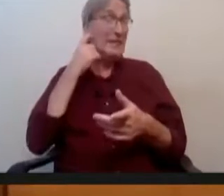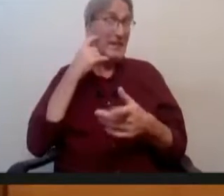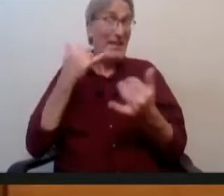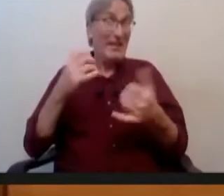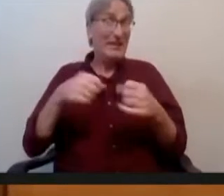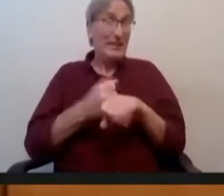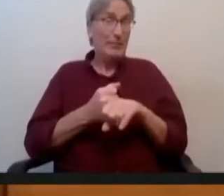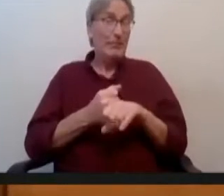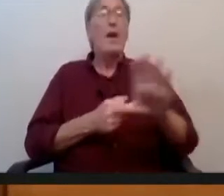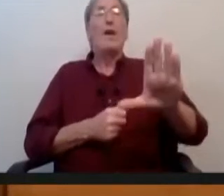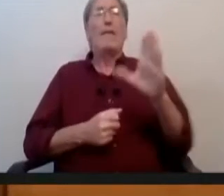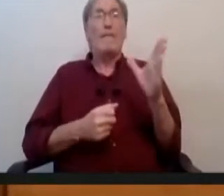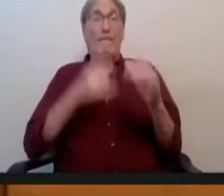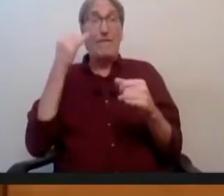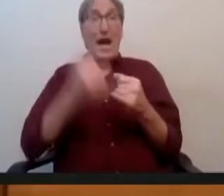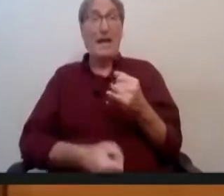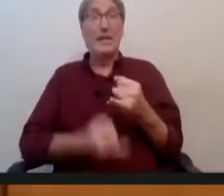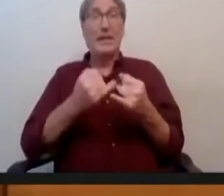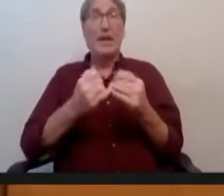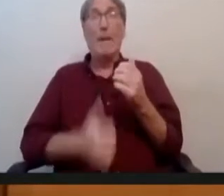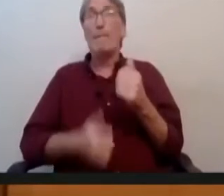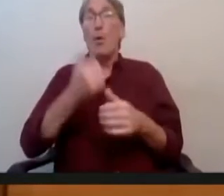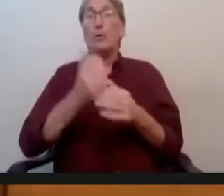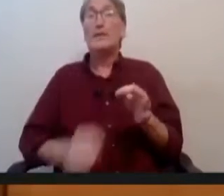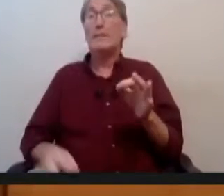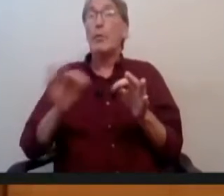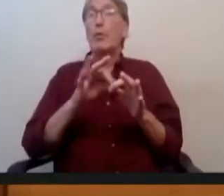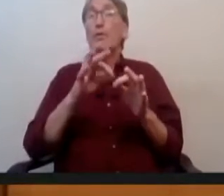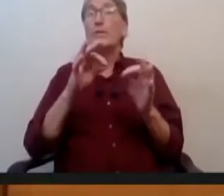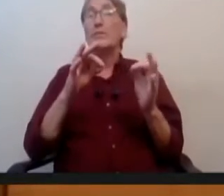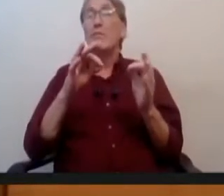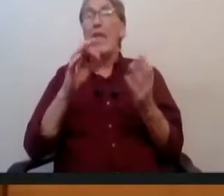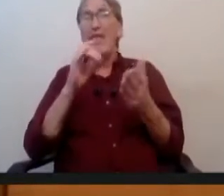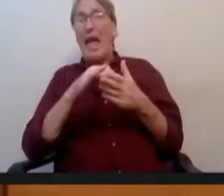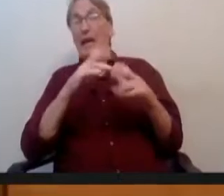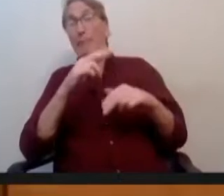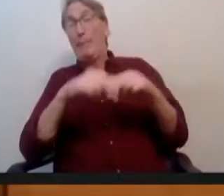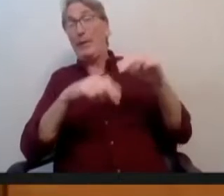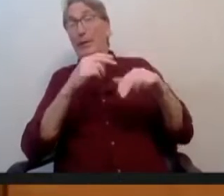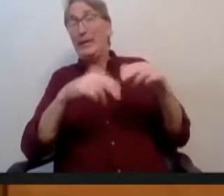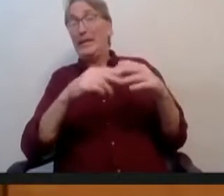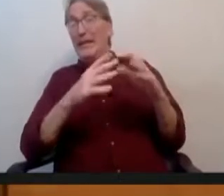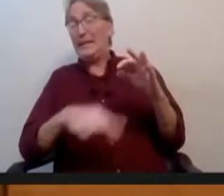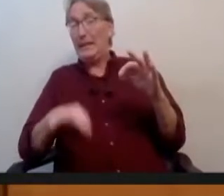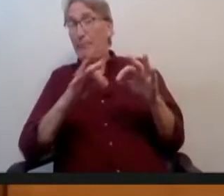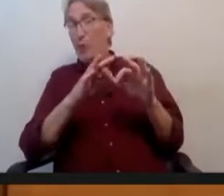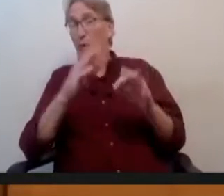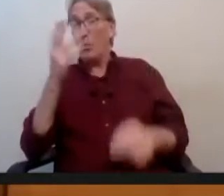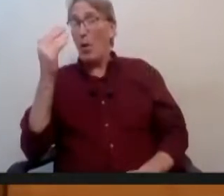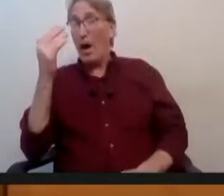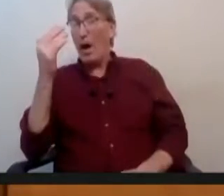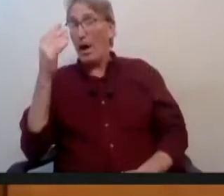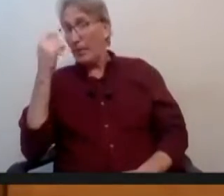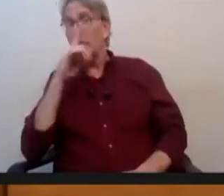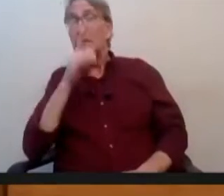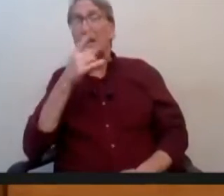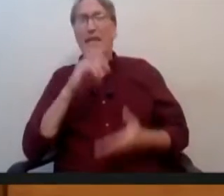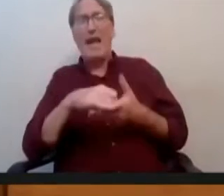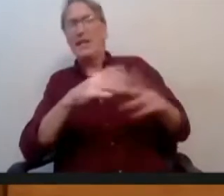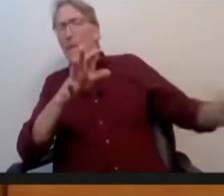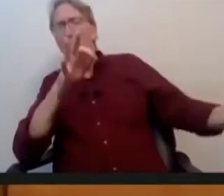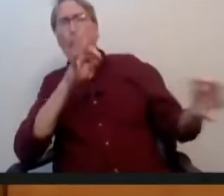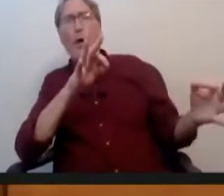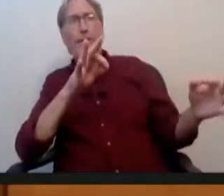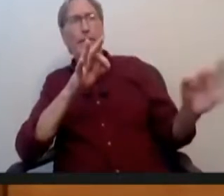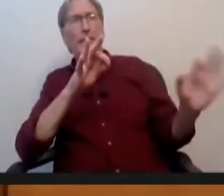Finally, and probably most importantly, this resource is significant because it embodies the civic side of